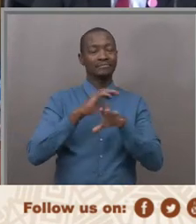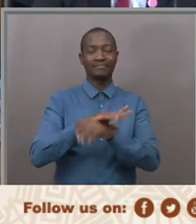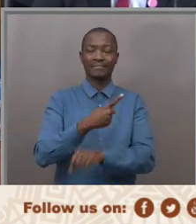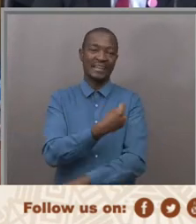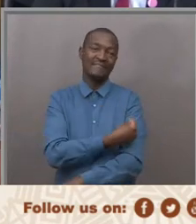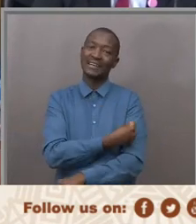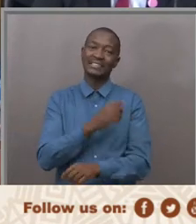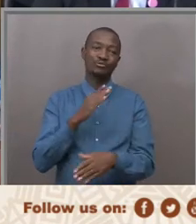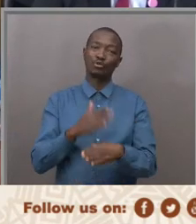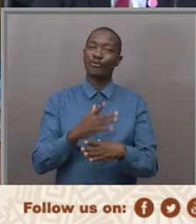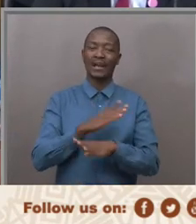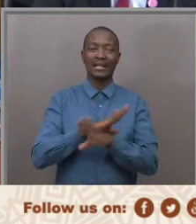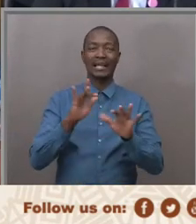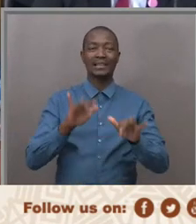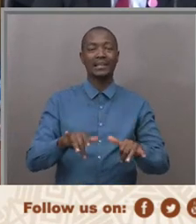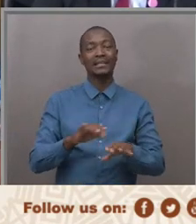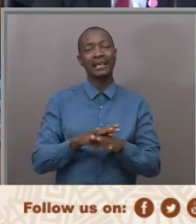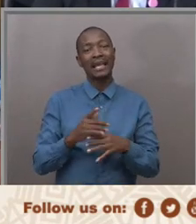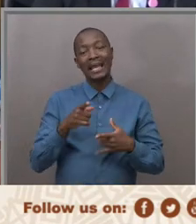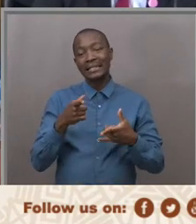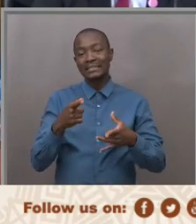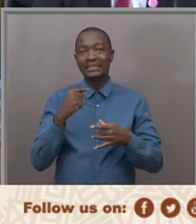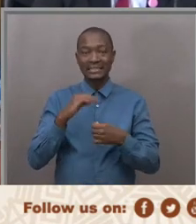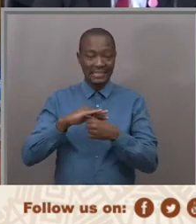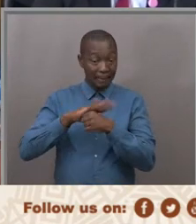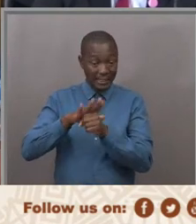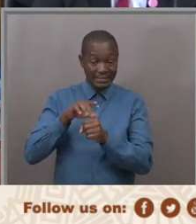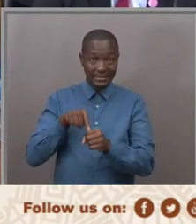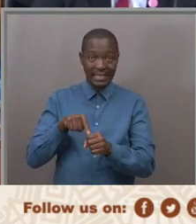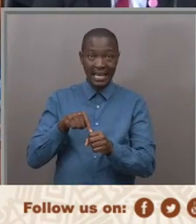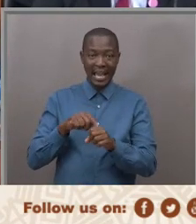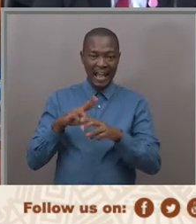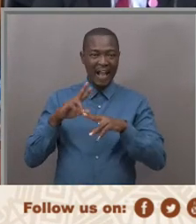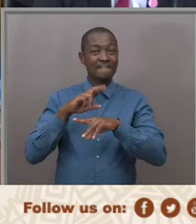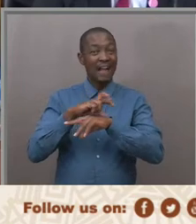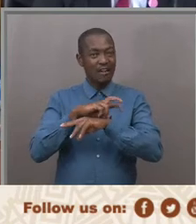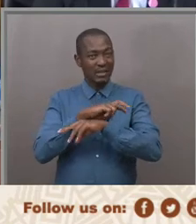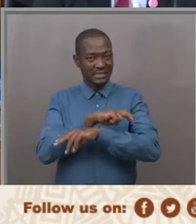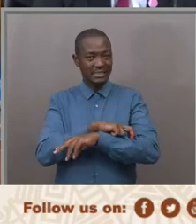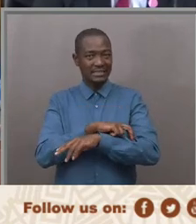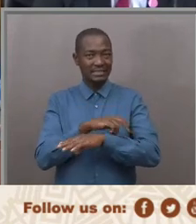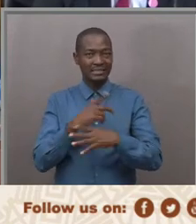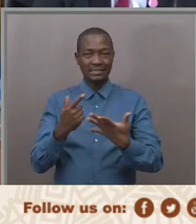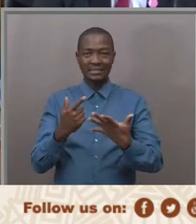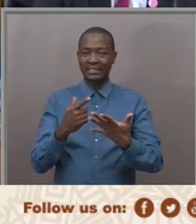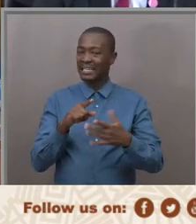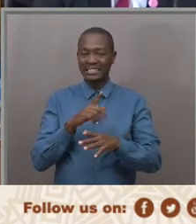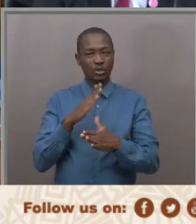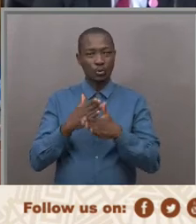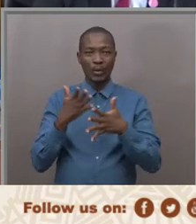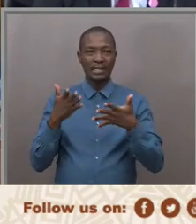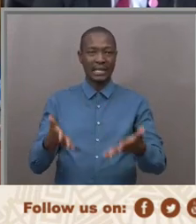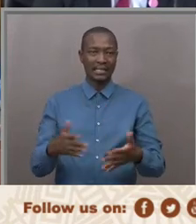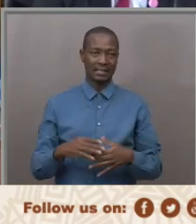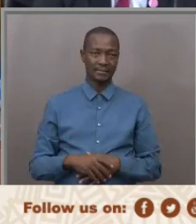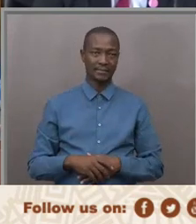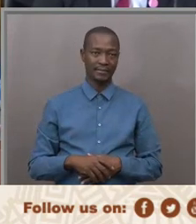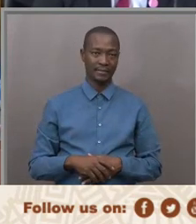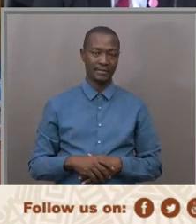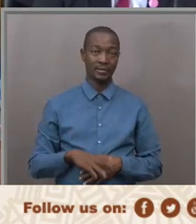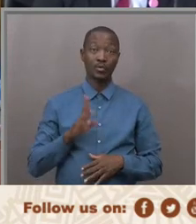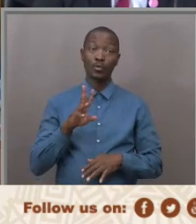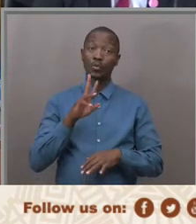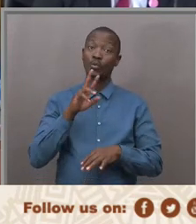work like that. And pandemics don't work like that. Viruses and pathogens don't work like that. So we